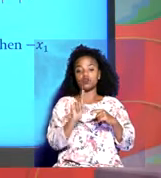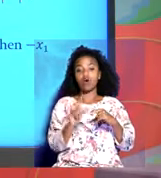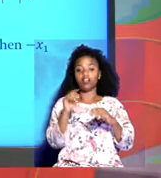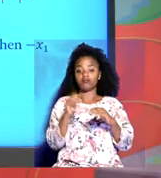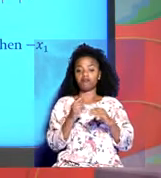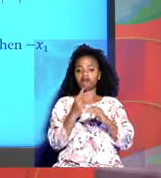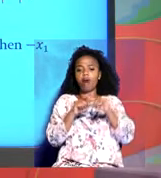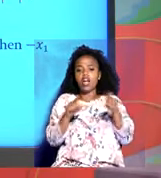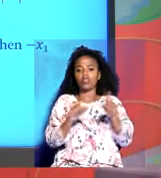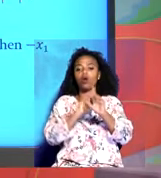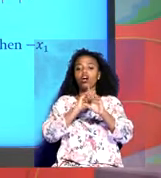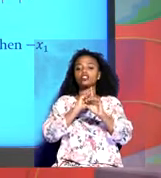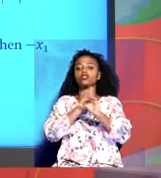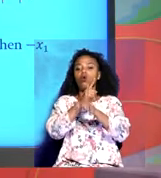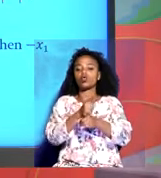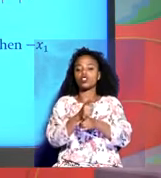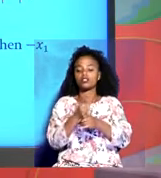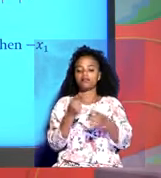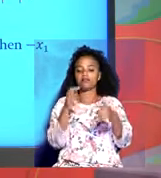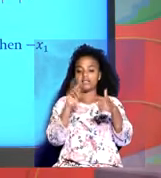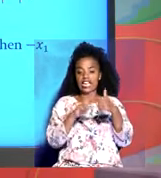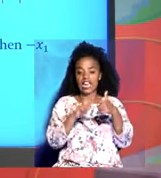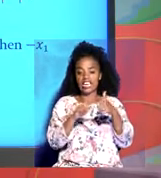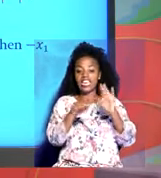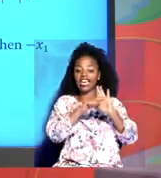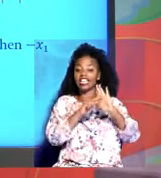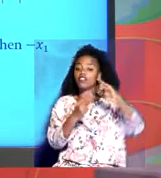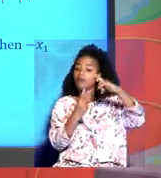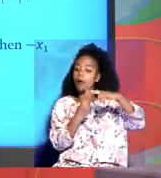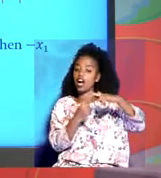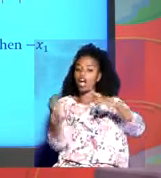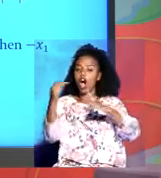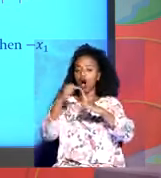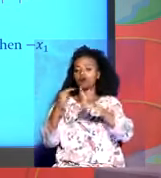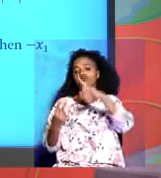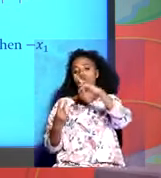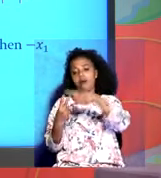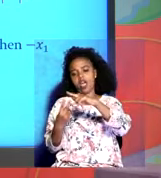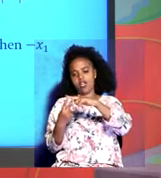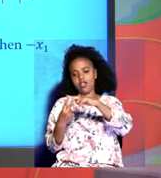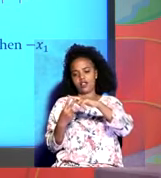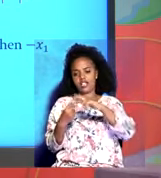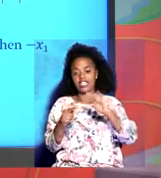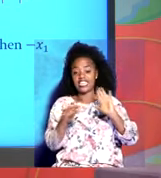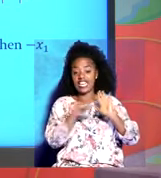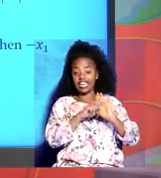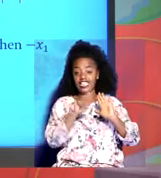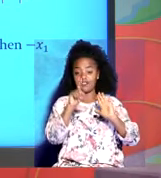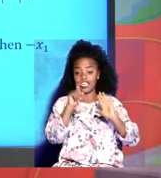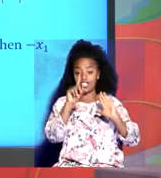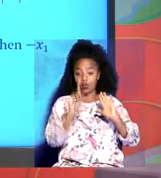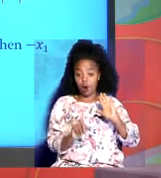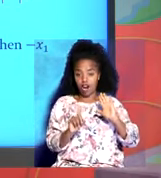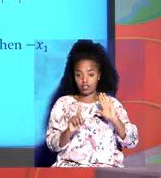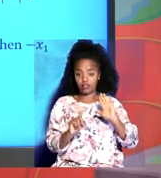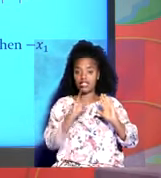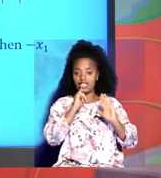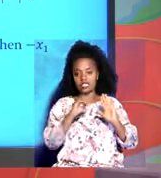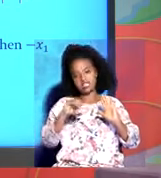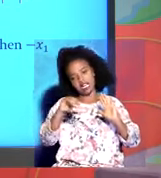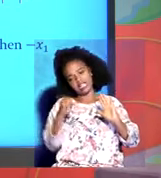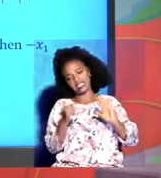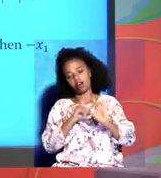particular solution in this range from negative pi up to pi, then negative x1 is also another